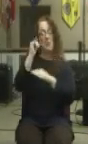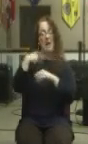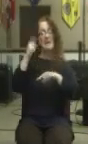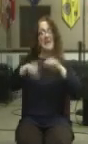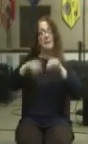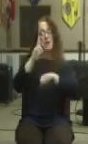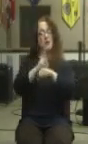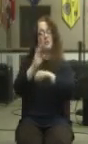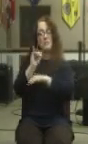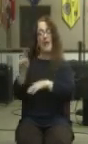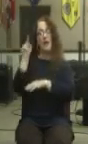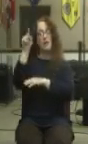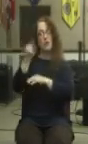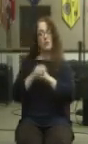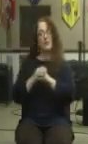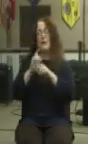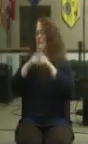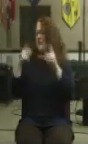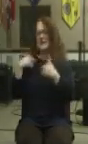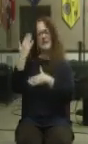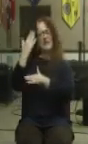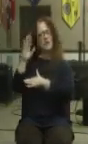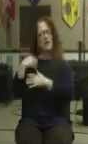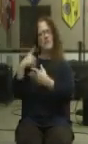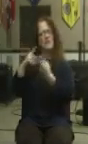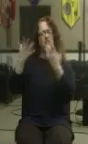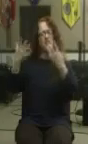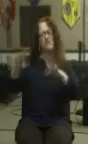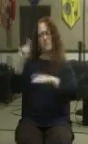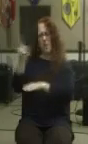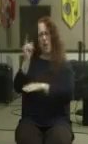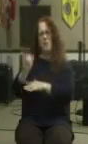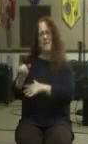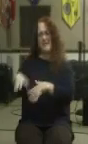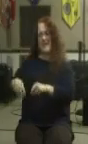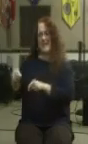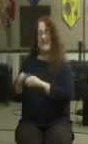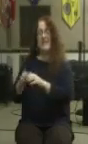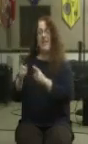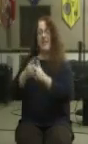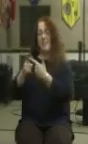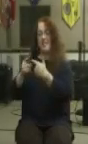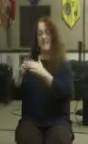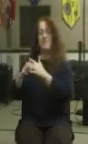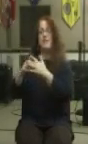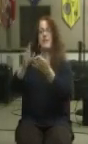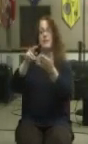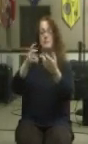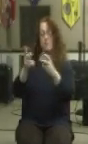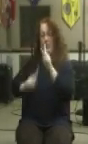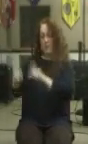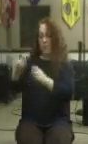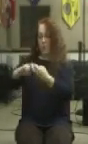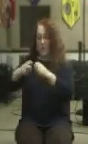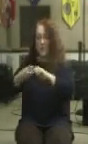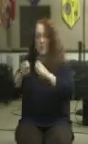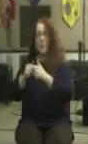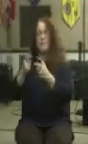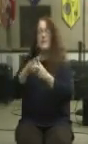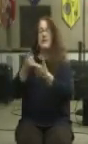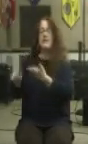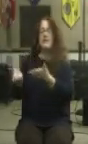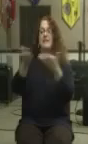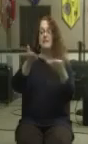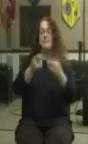my excuses why I can't be used by you. But he don't know that you always take the lowly things and propel